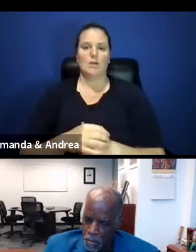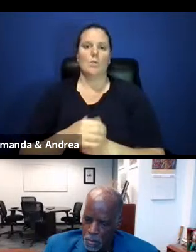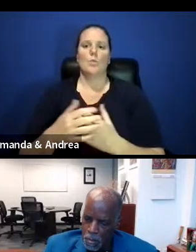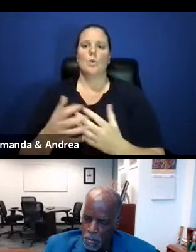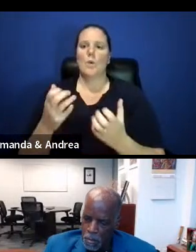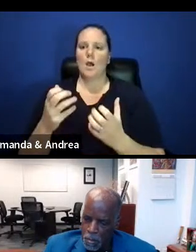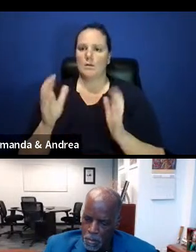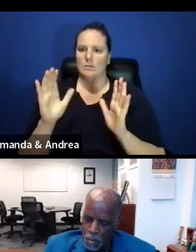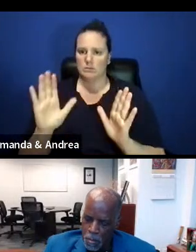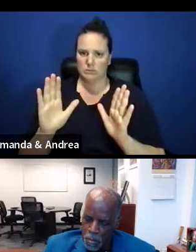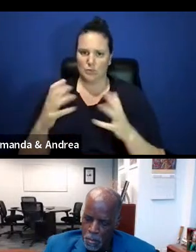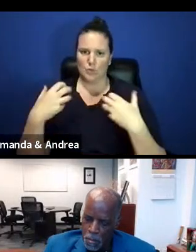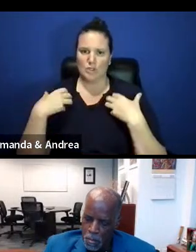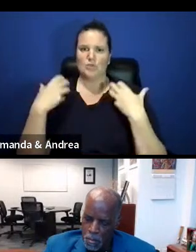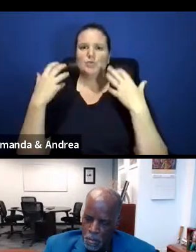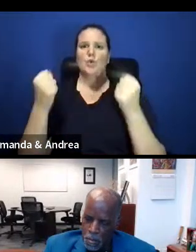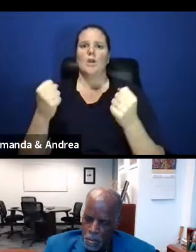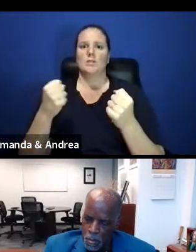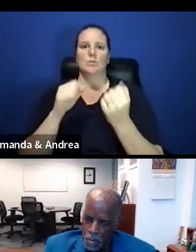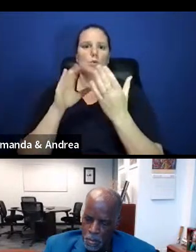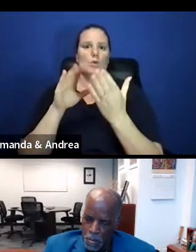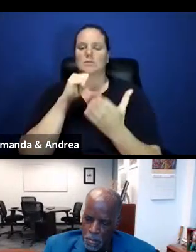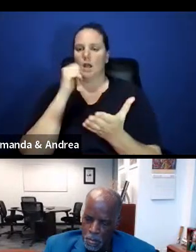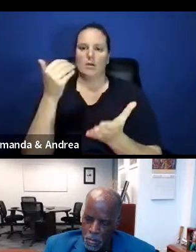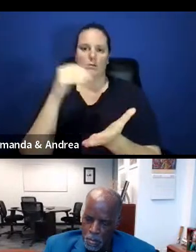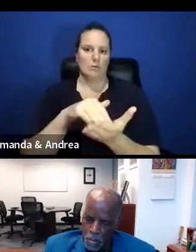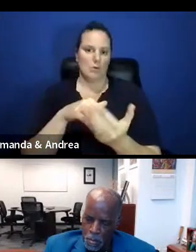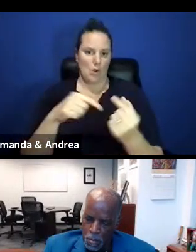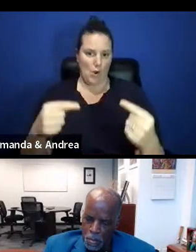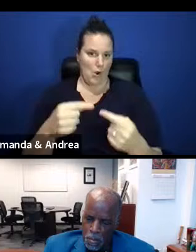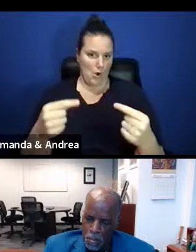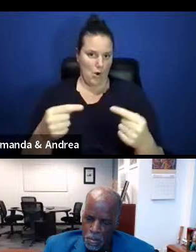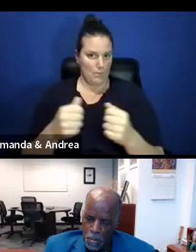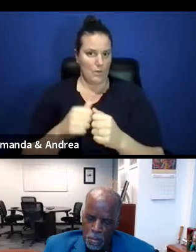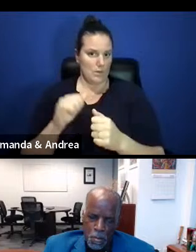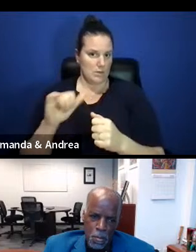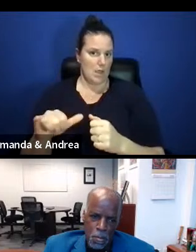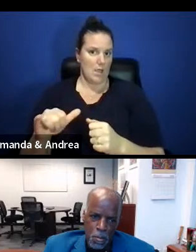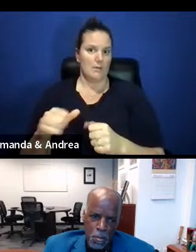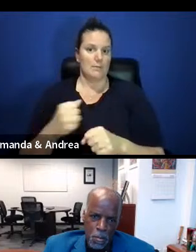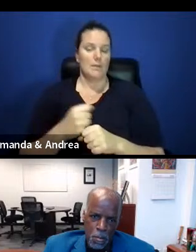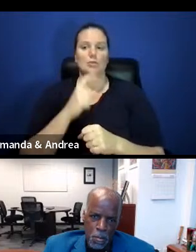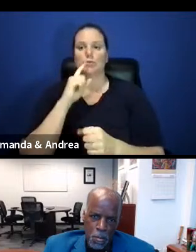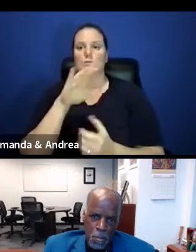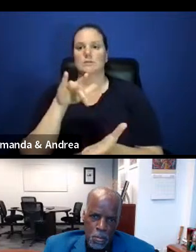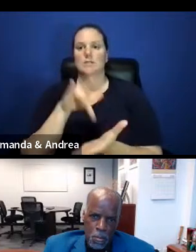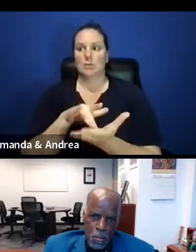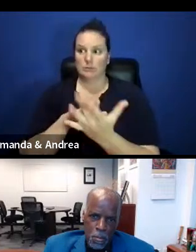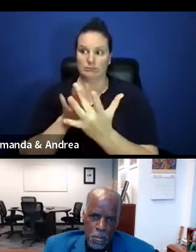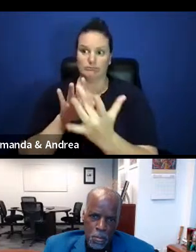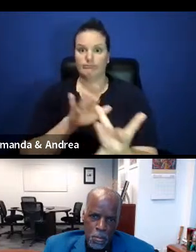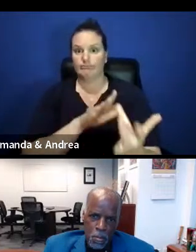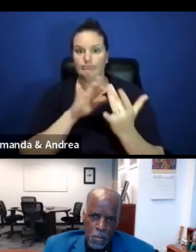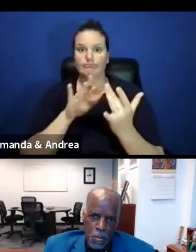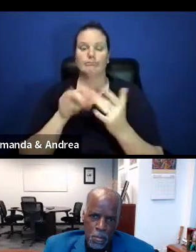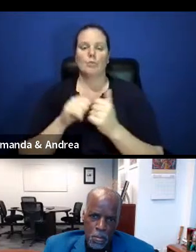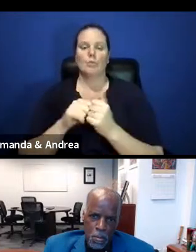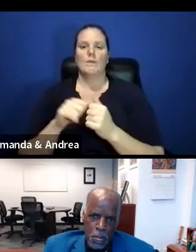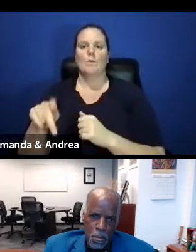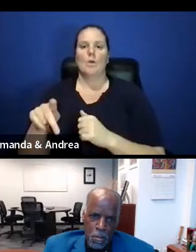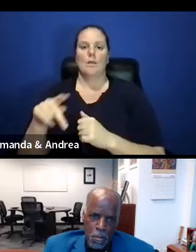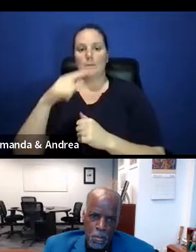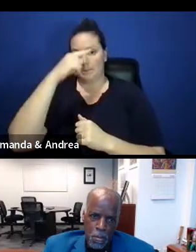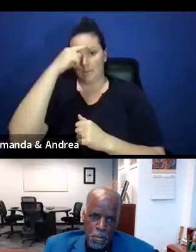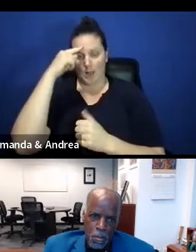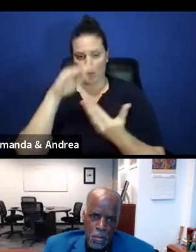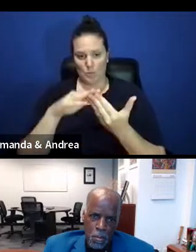to take, again, that restorative approach and not repeat that harm of the past, and ensure that we were centering our outreach and engagement with Portland's Black community,